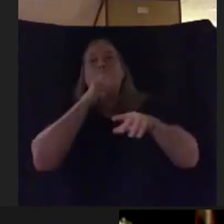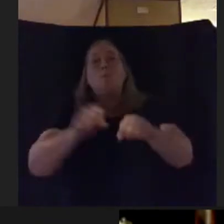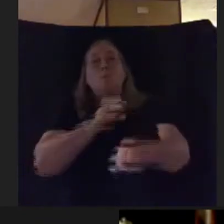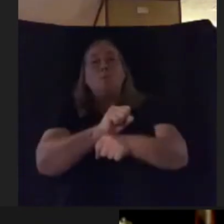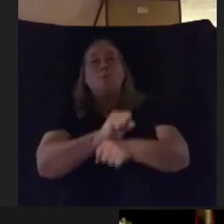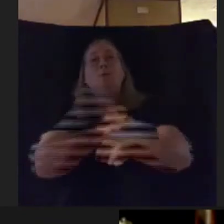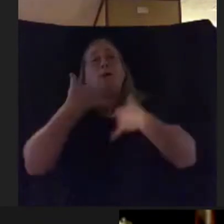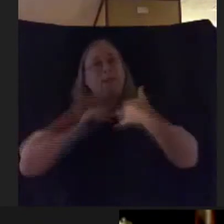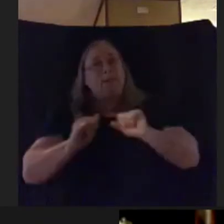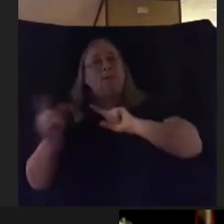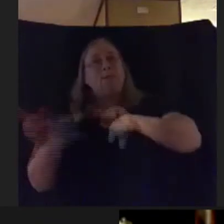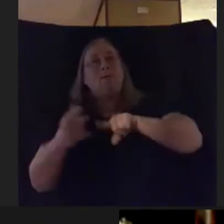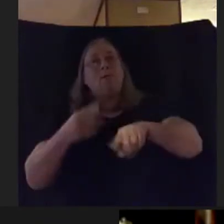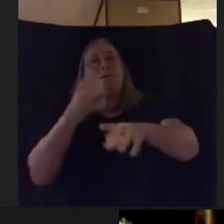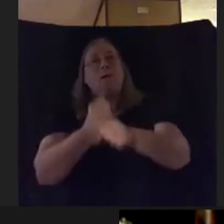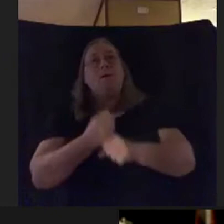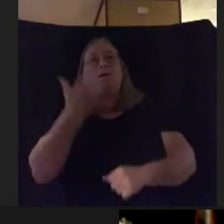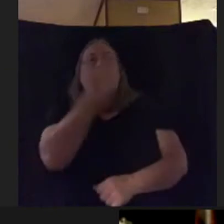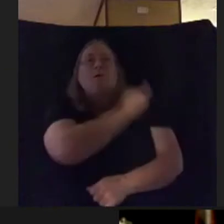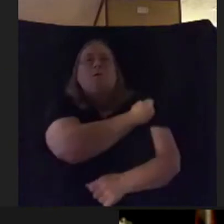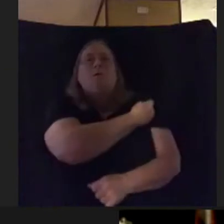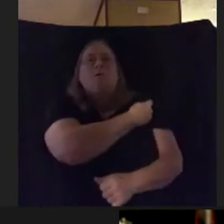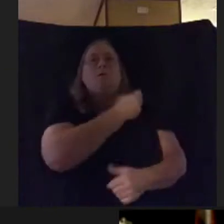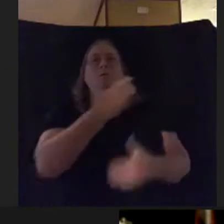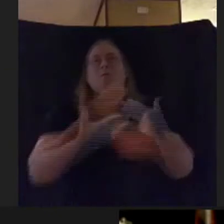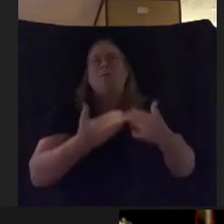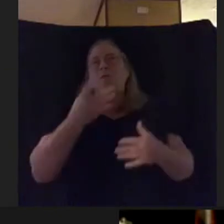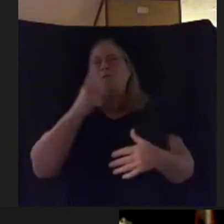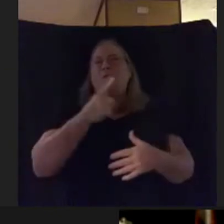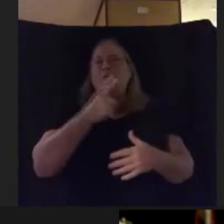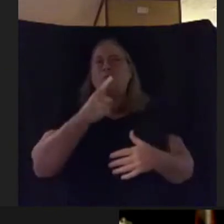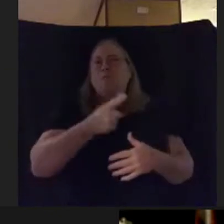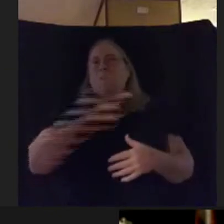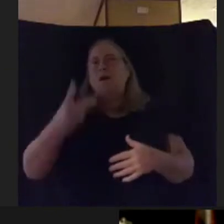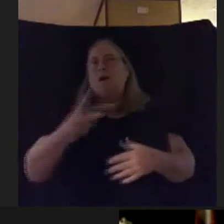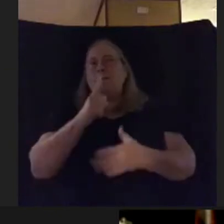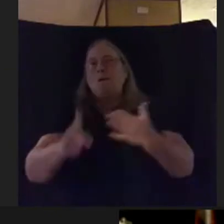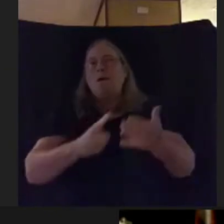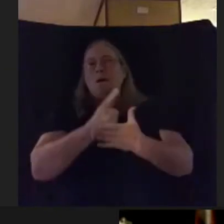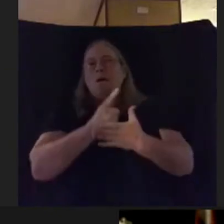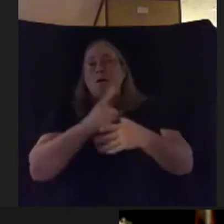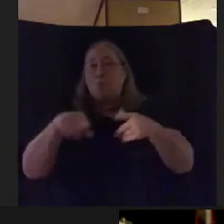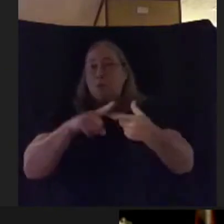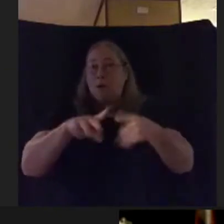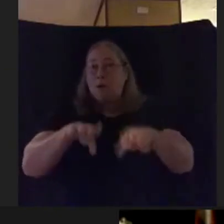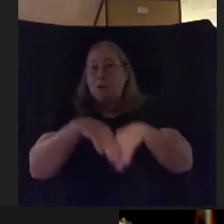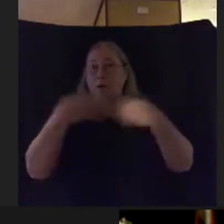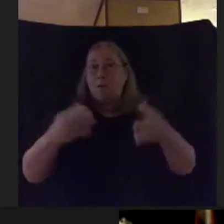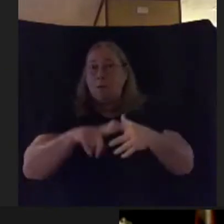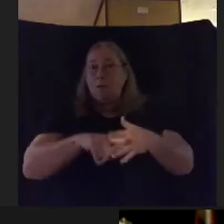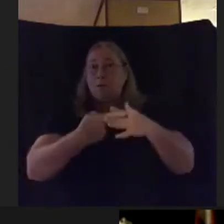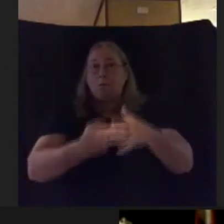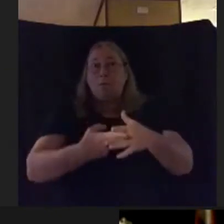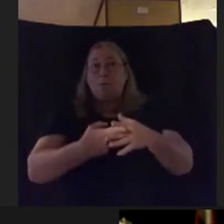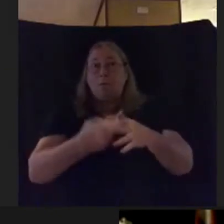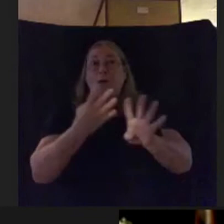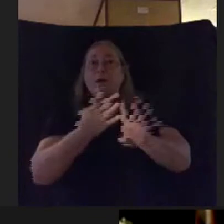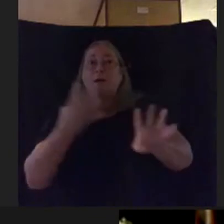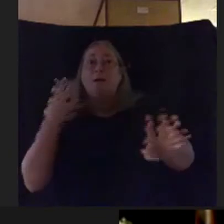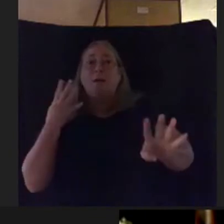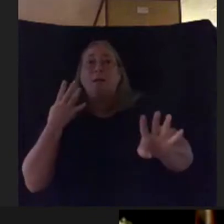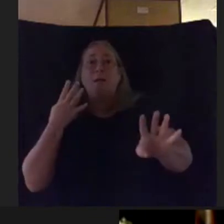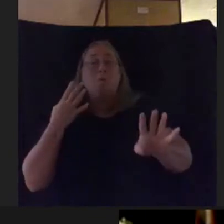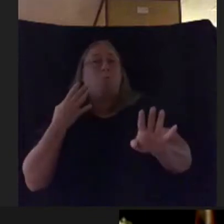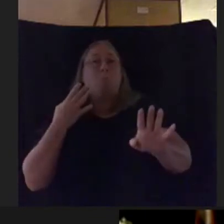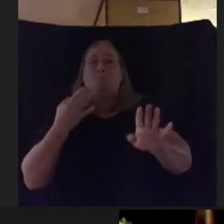their shots. Probably about an hour and a half after we got that operation started, the line was moving to our system standard, which